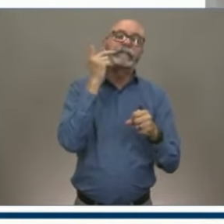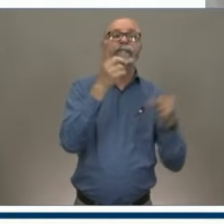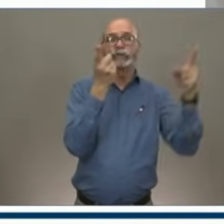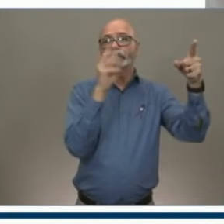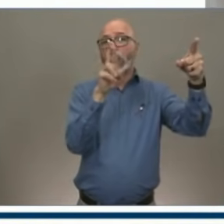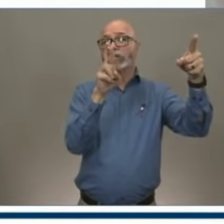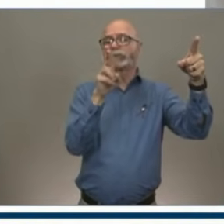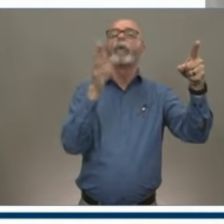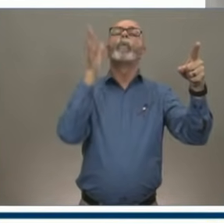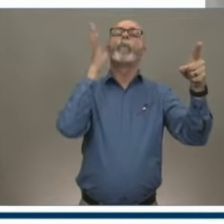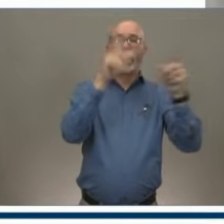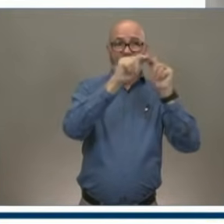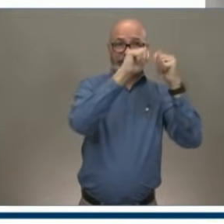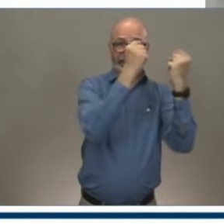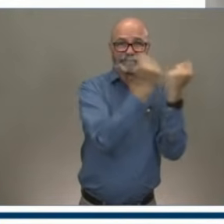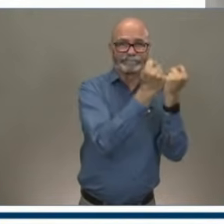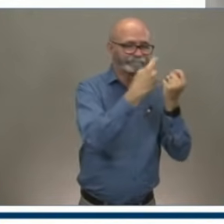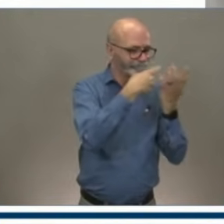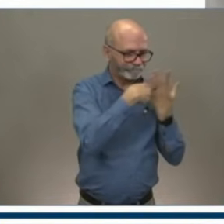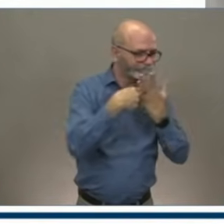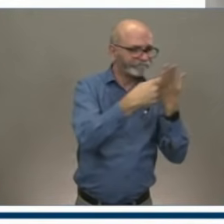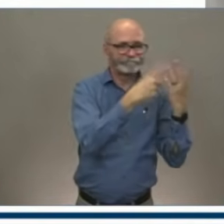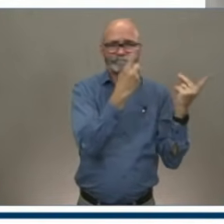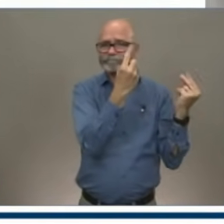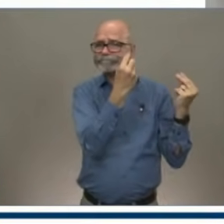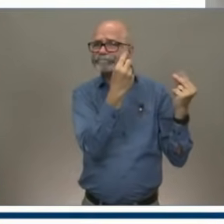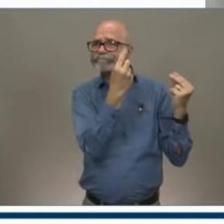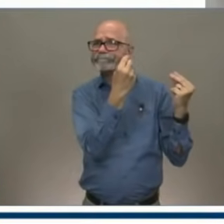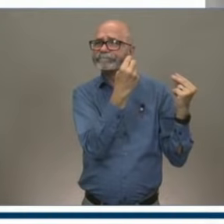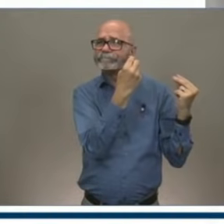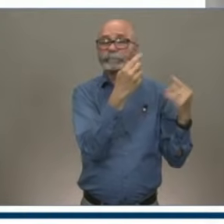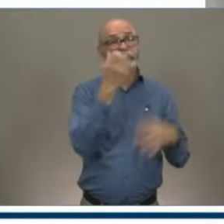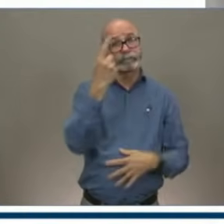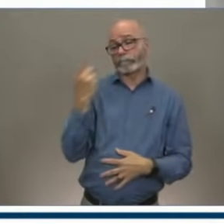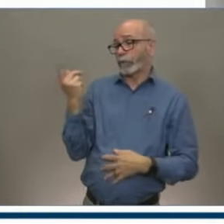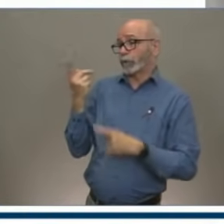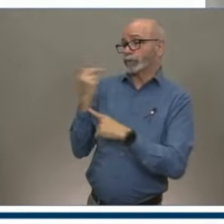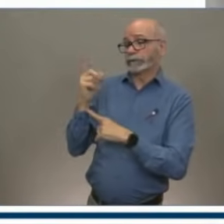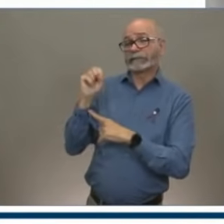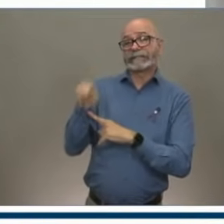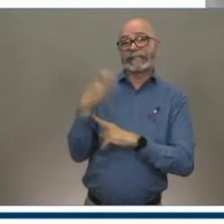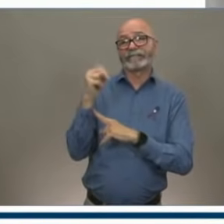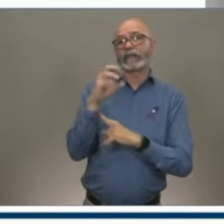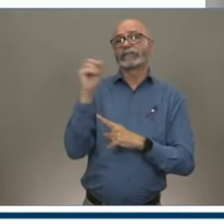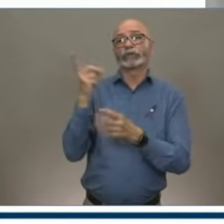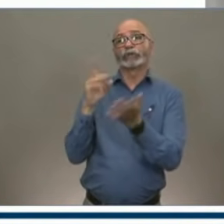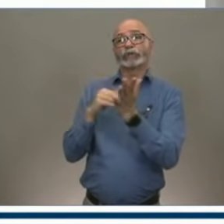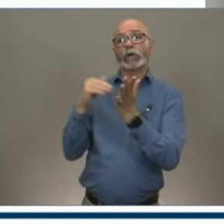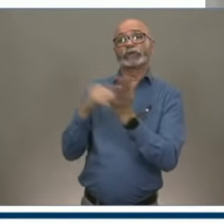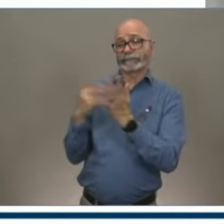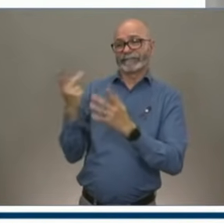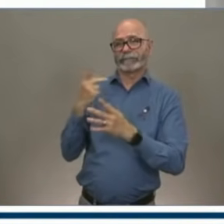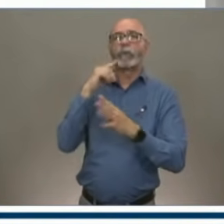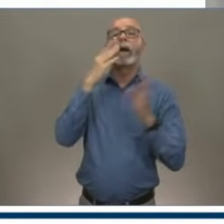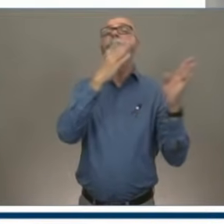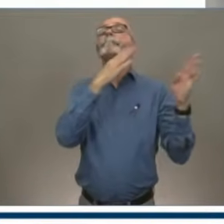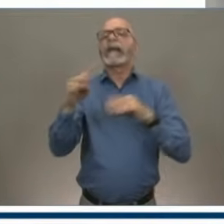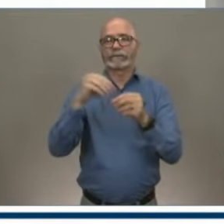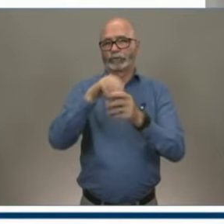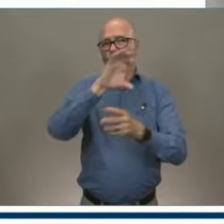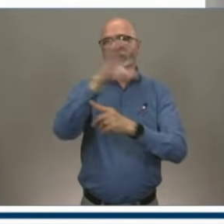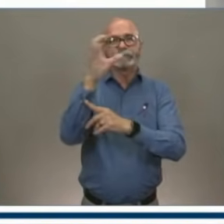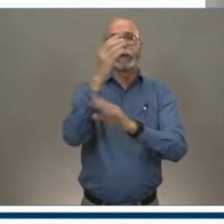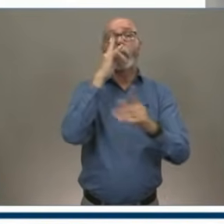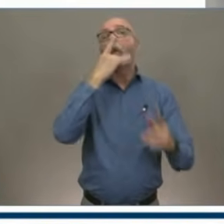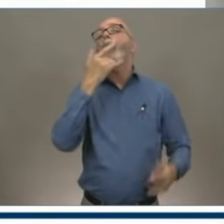he and I will have a good long discussion about Christmas and what it will look like. One thing we know for sure: Christmas